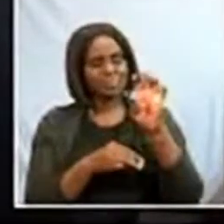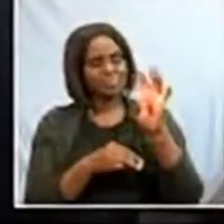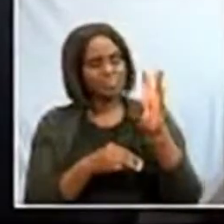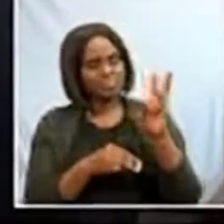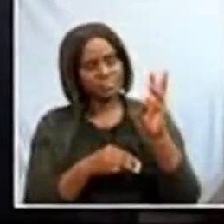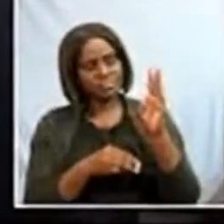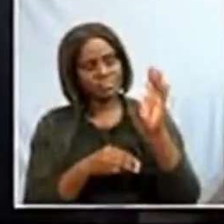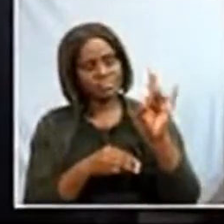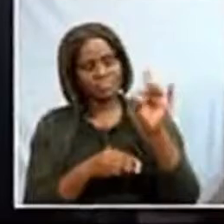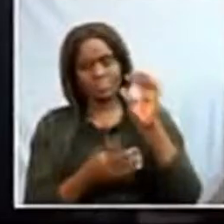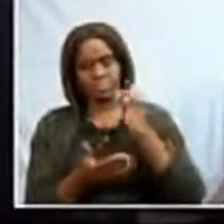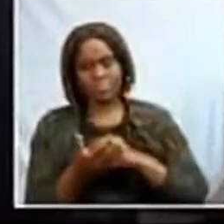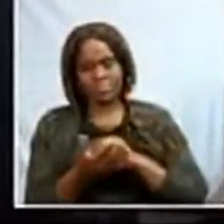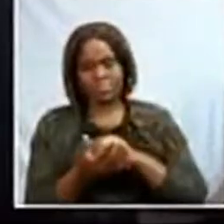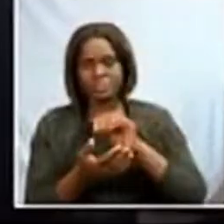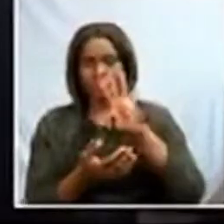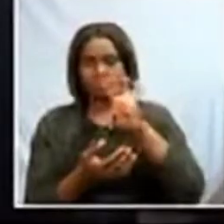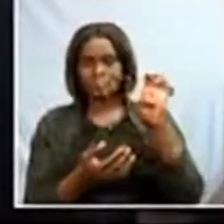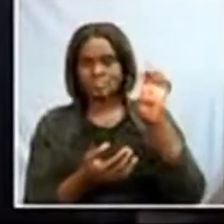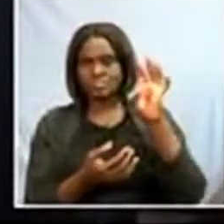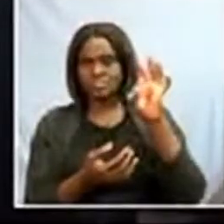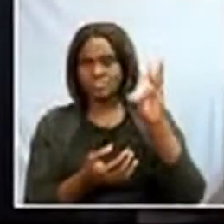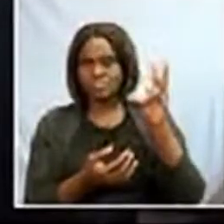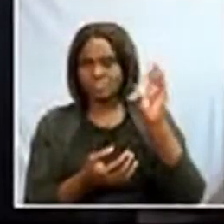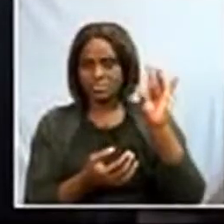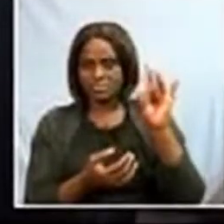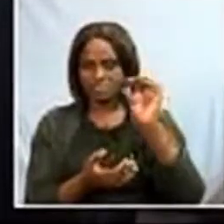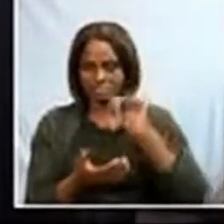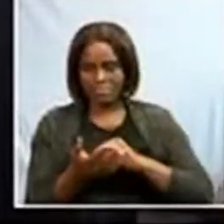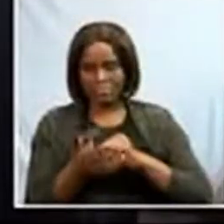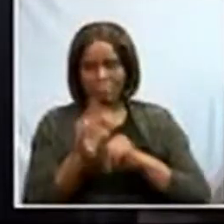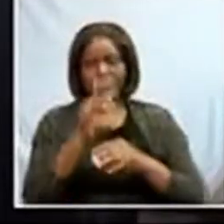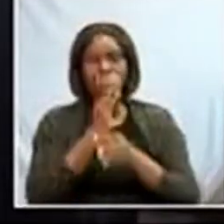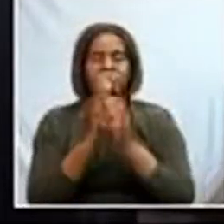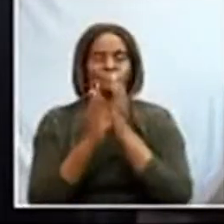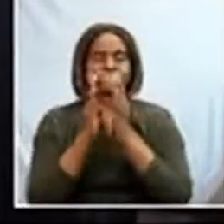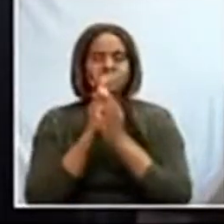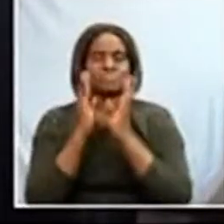468,000 kwacha. 468,000 kwacha. The contractor